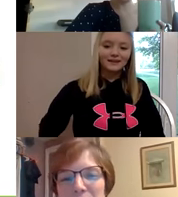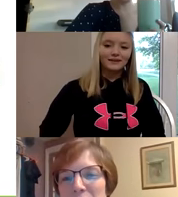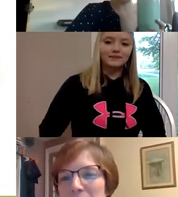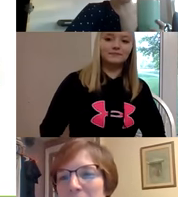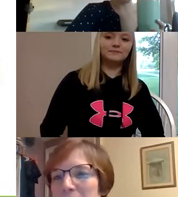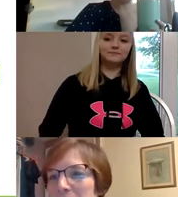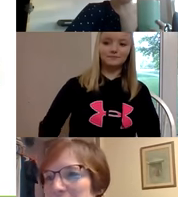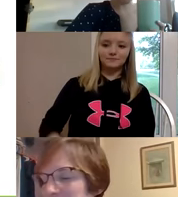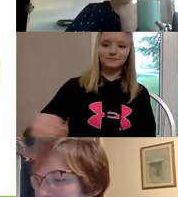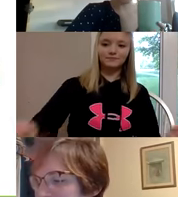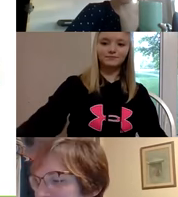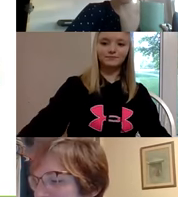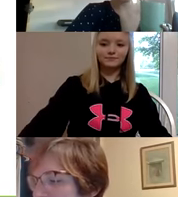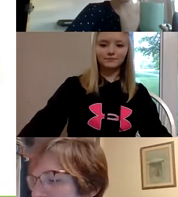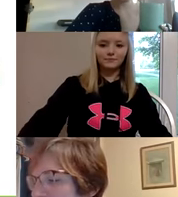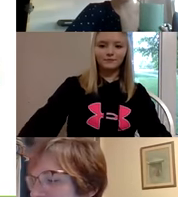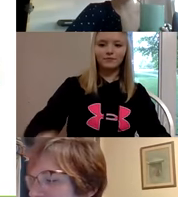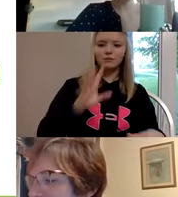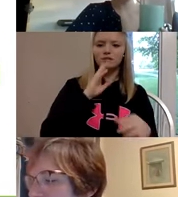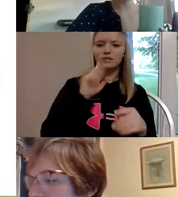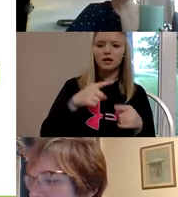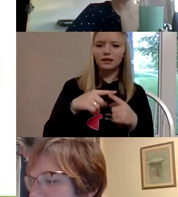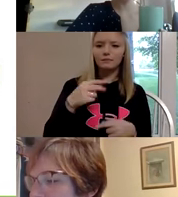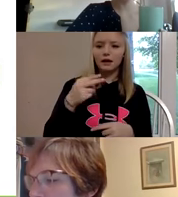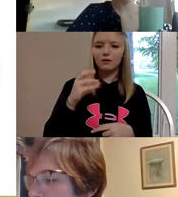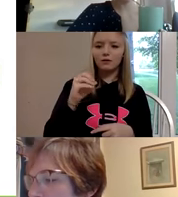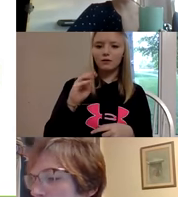When I was talking about homeostasis, I like skipped